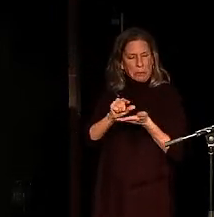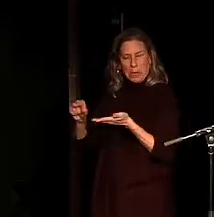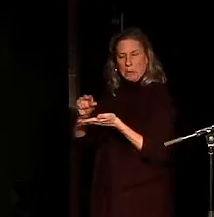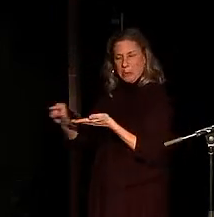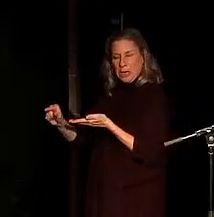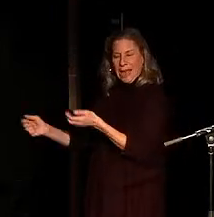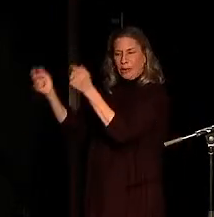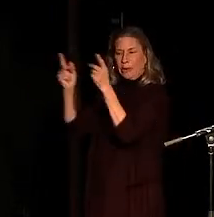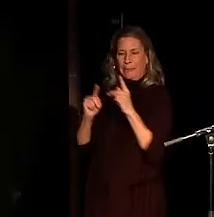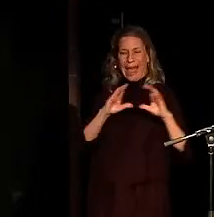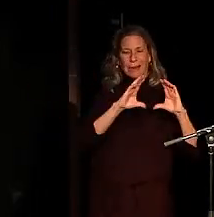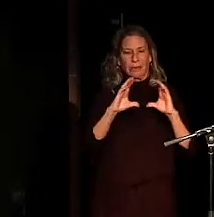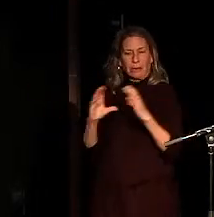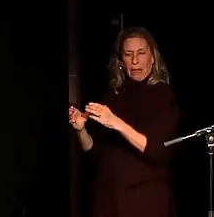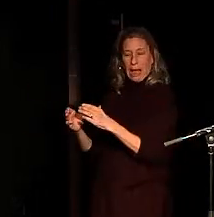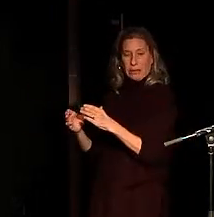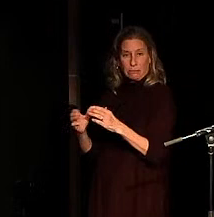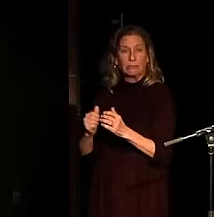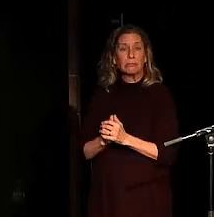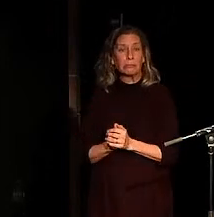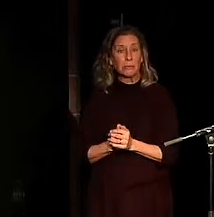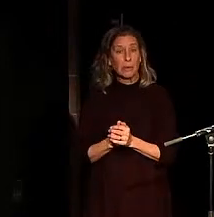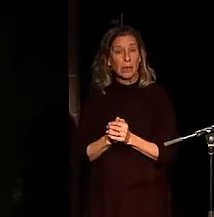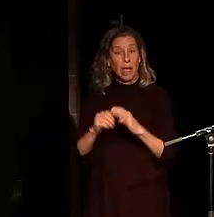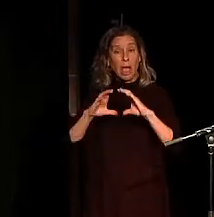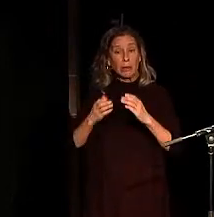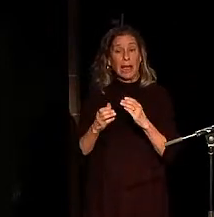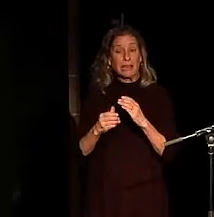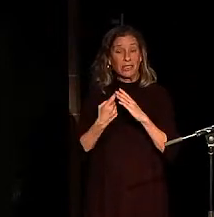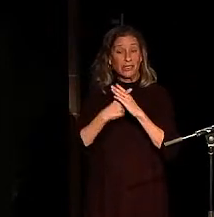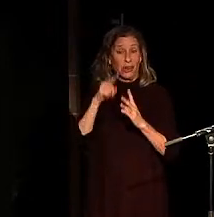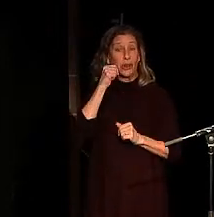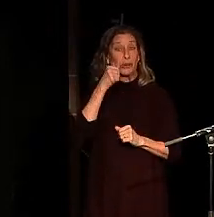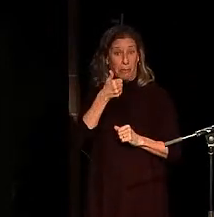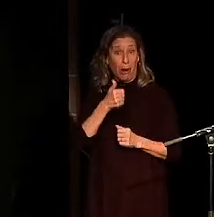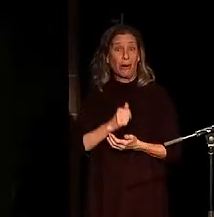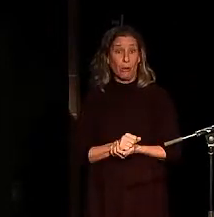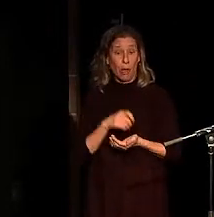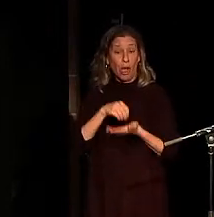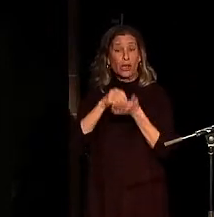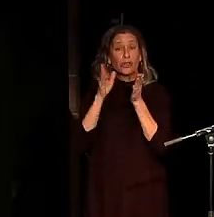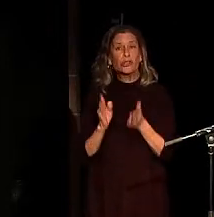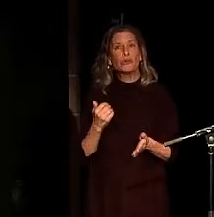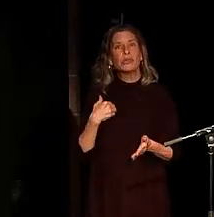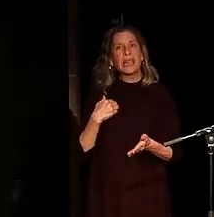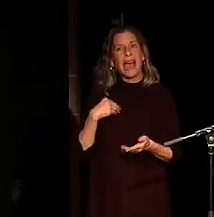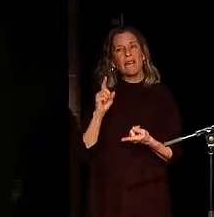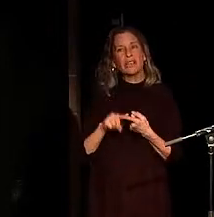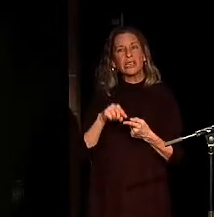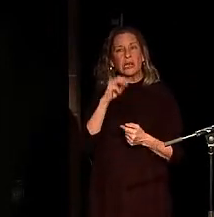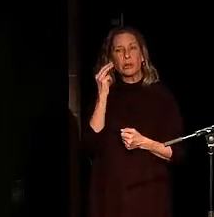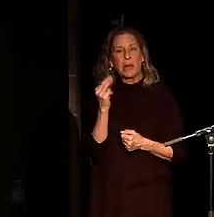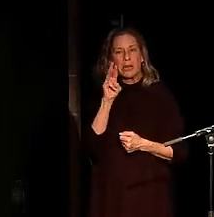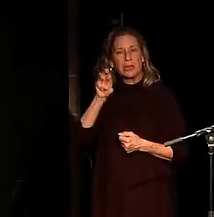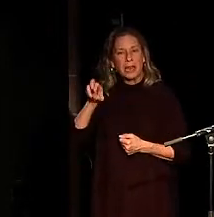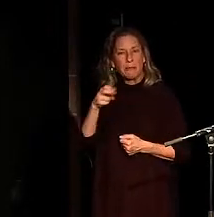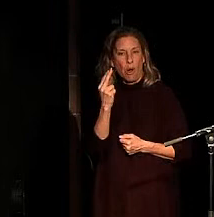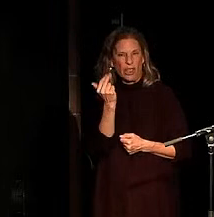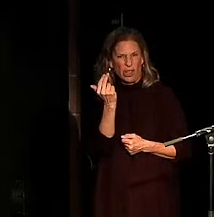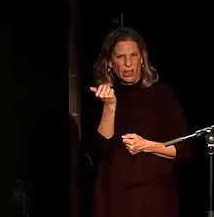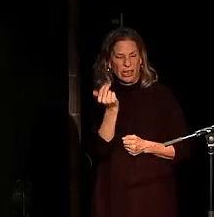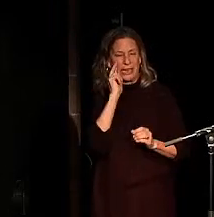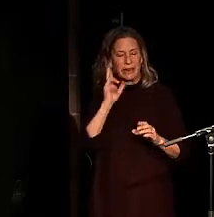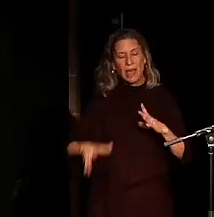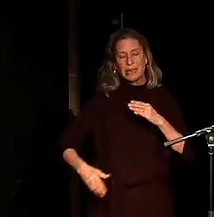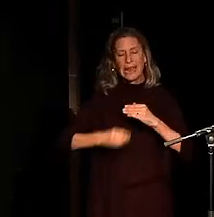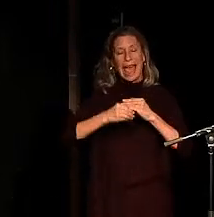also like to add that spring classes begin tomorrow. Students have until Monday, March 13th to add classes